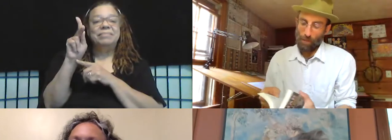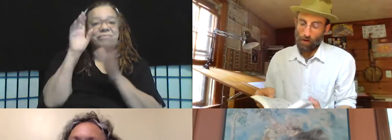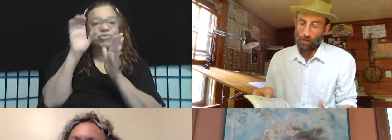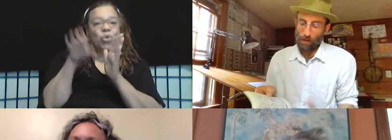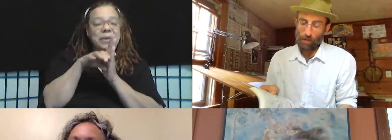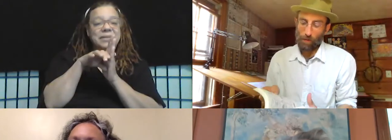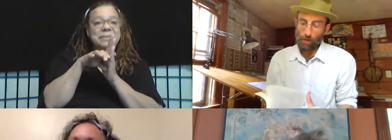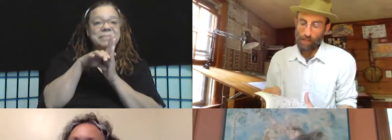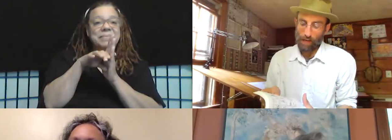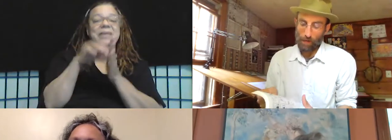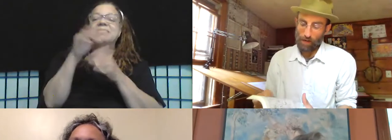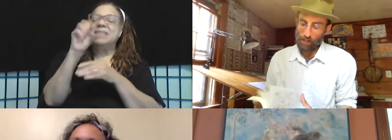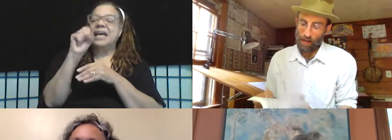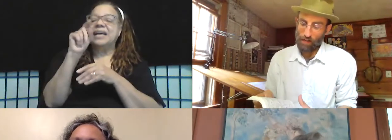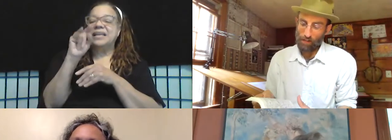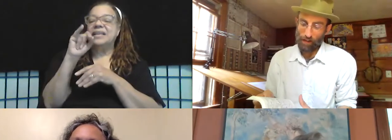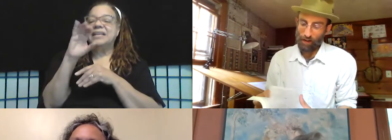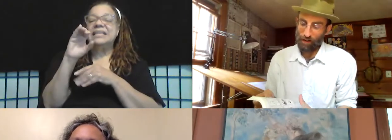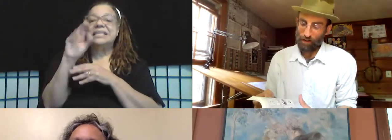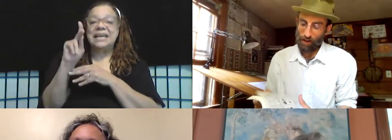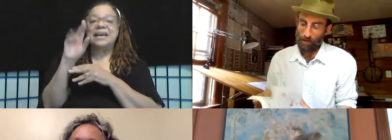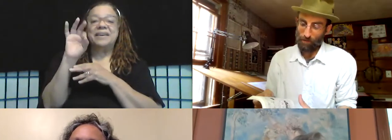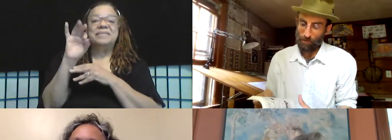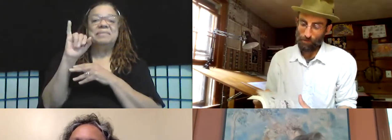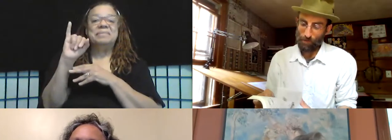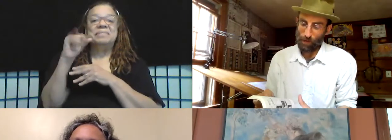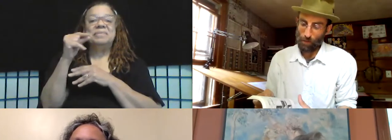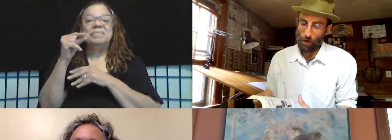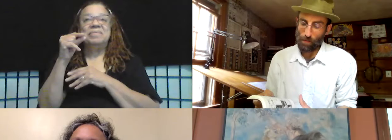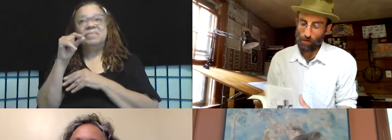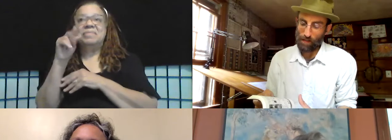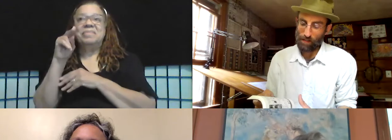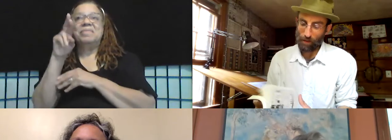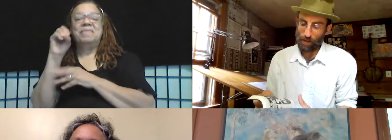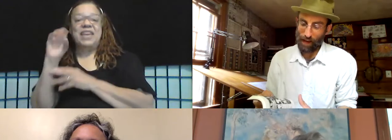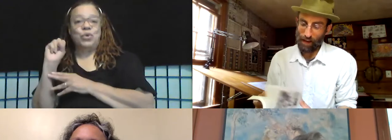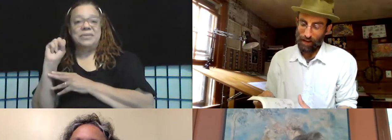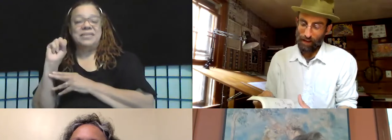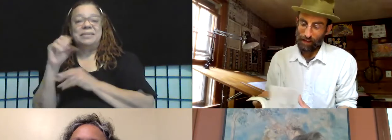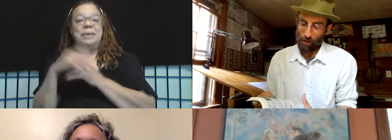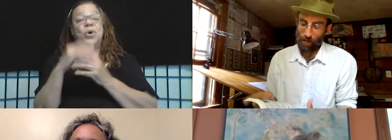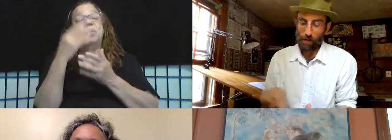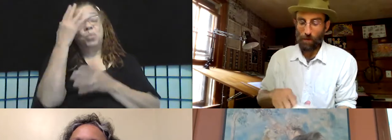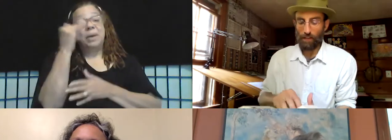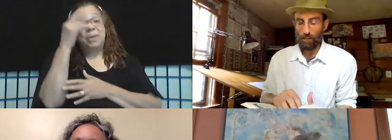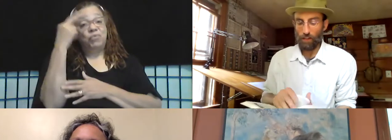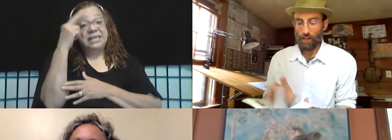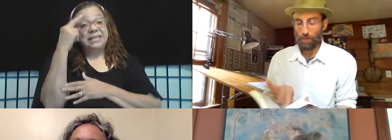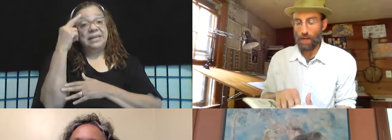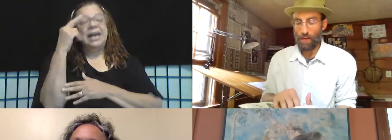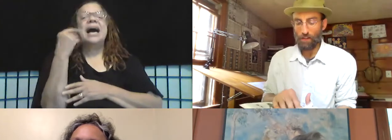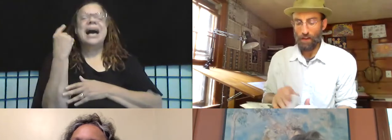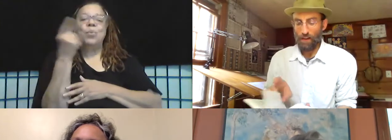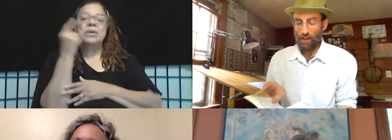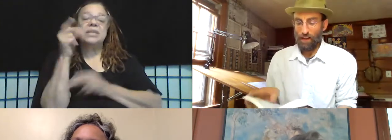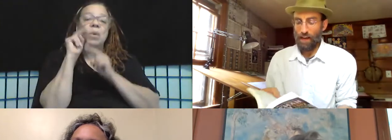So and part of my, like we were saying about education there, part of my reasoning with that is I want somebody to look at